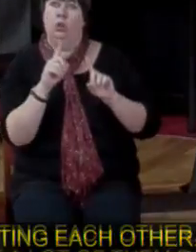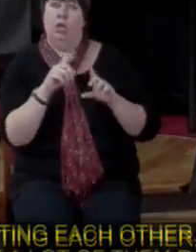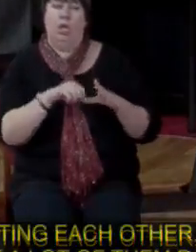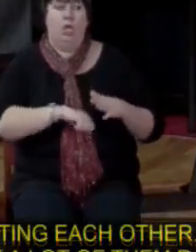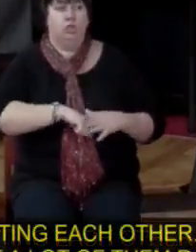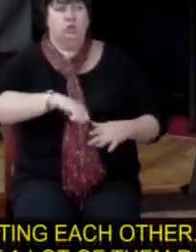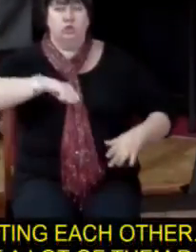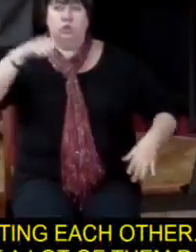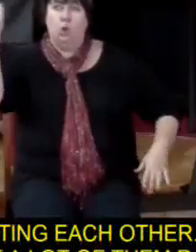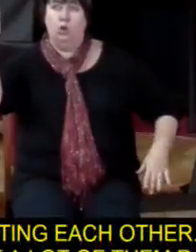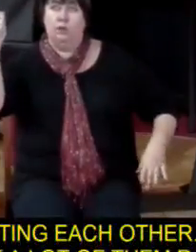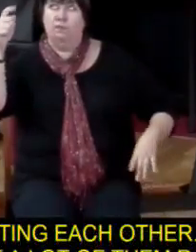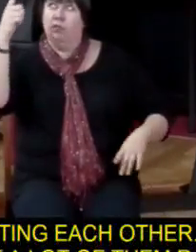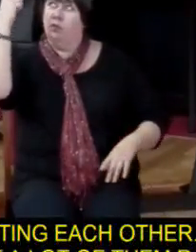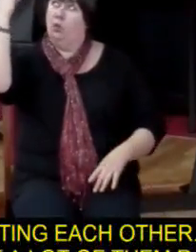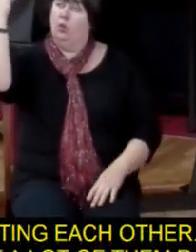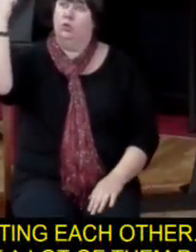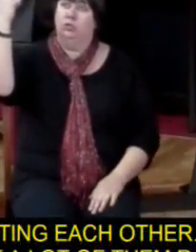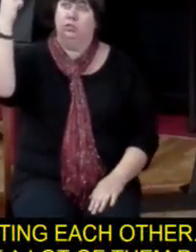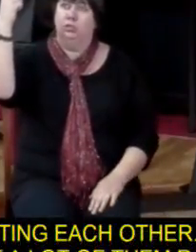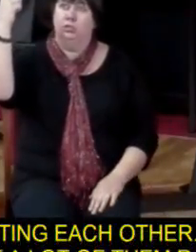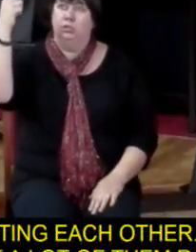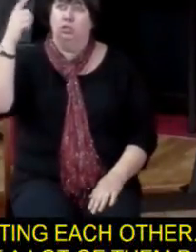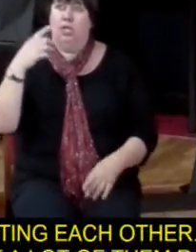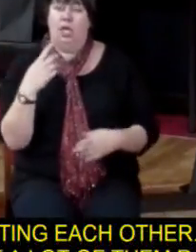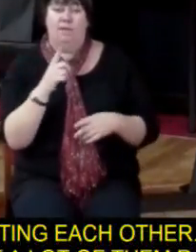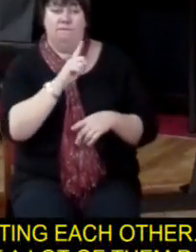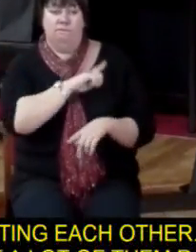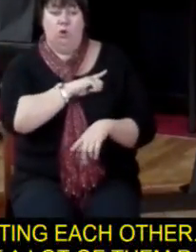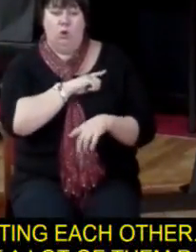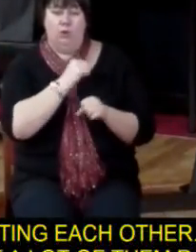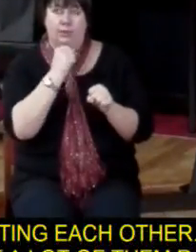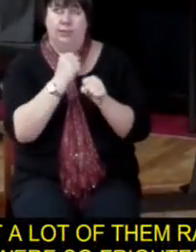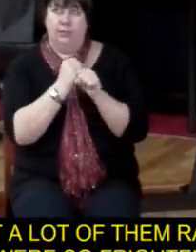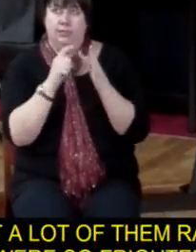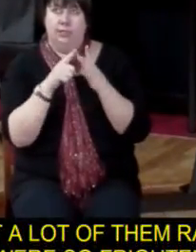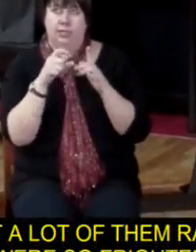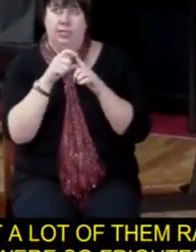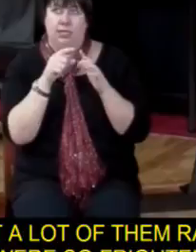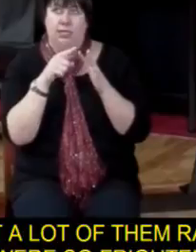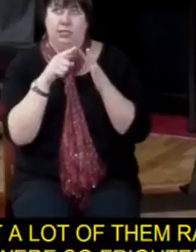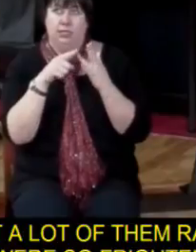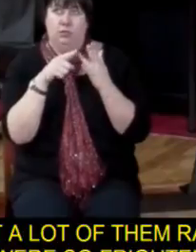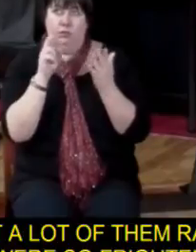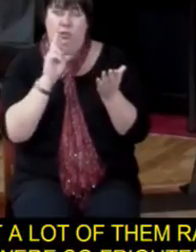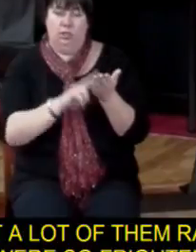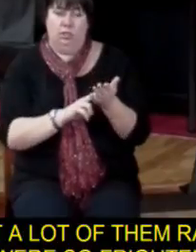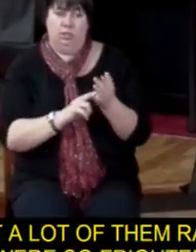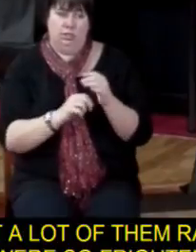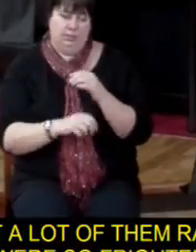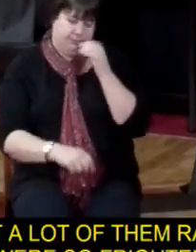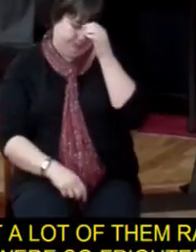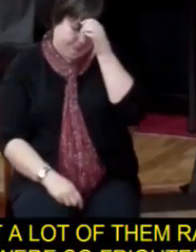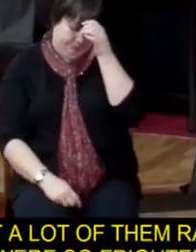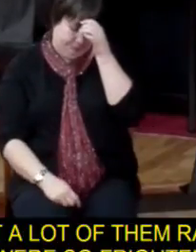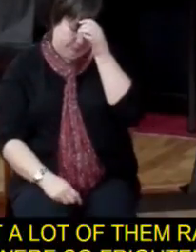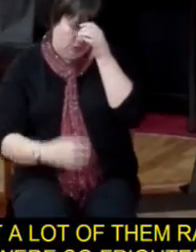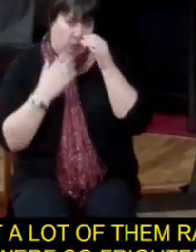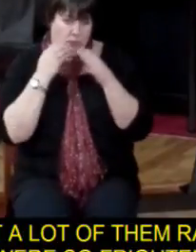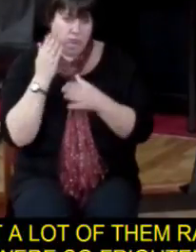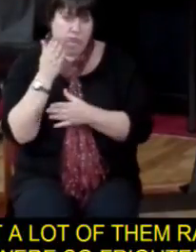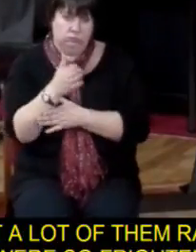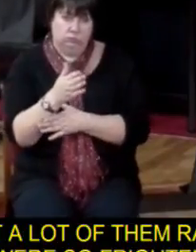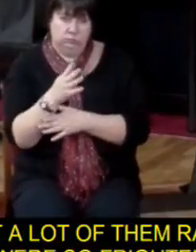They shouted, a sword for the Lord being God, and for Gideon. And they went into